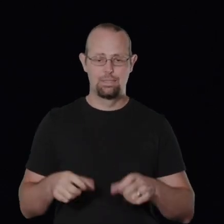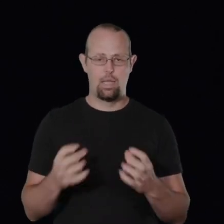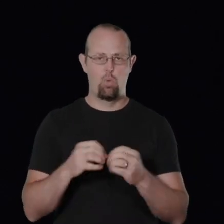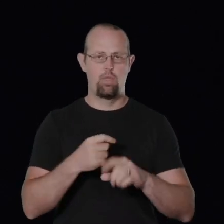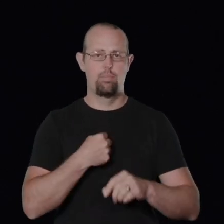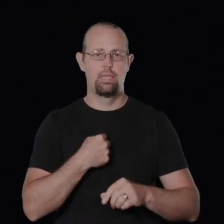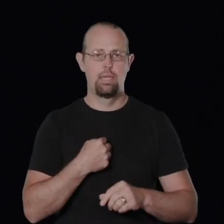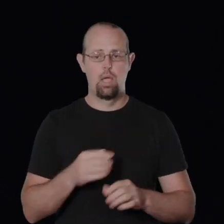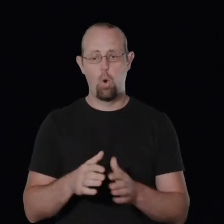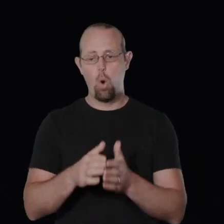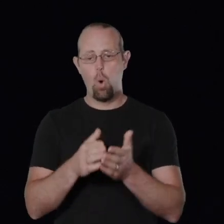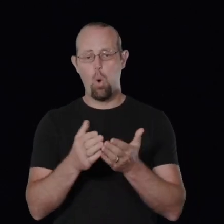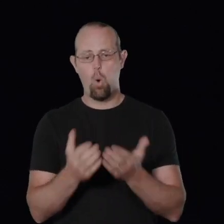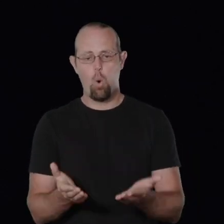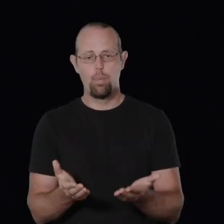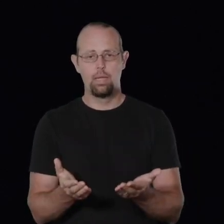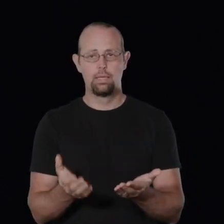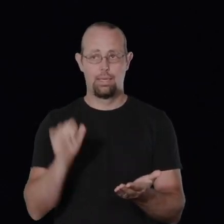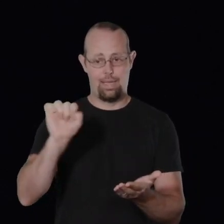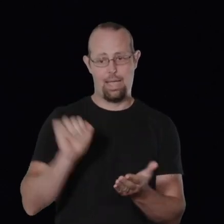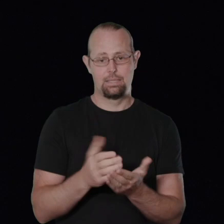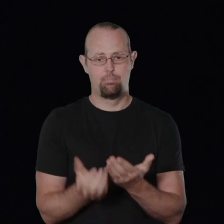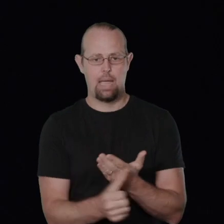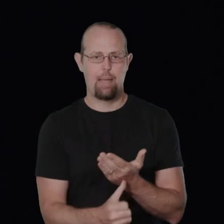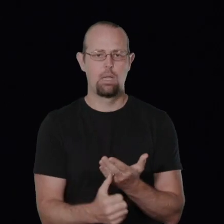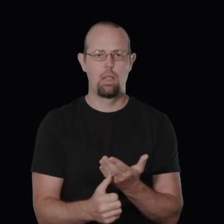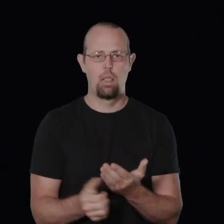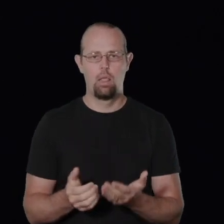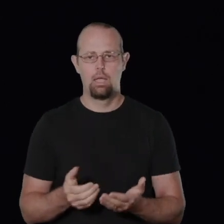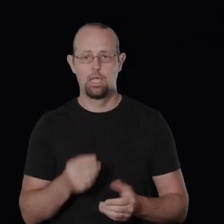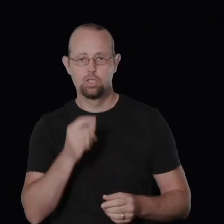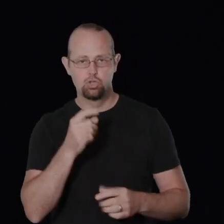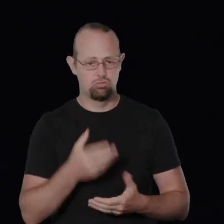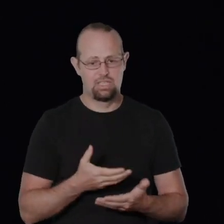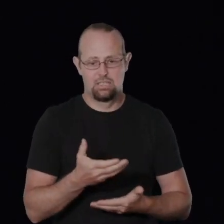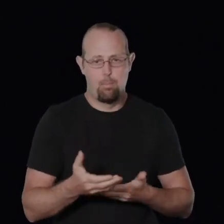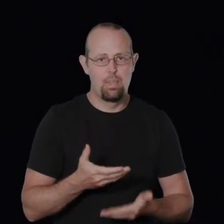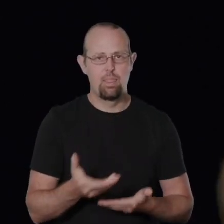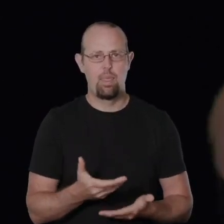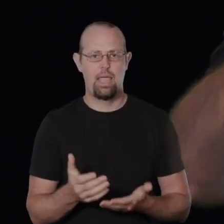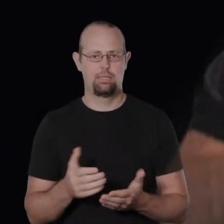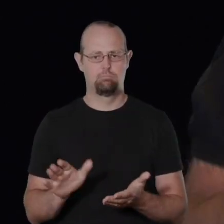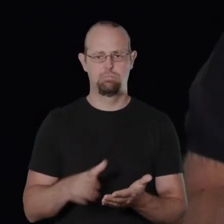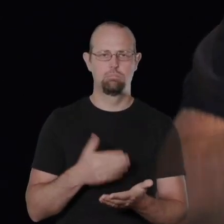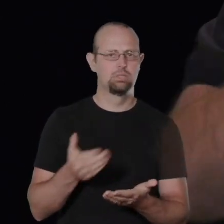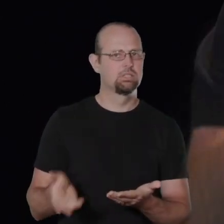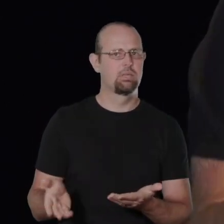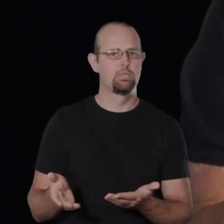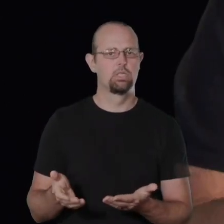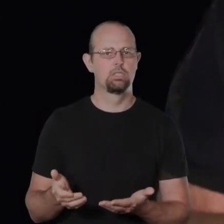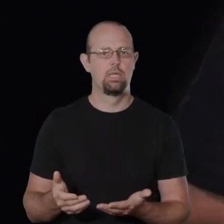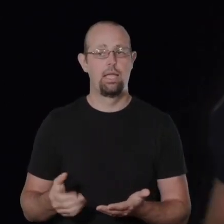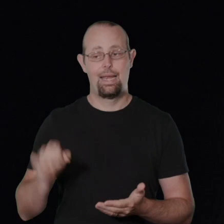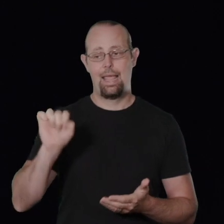Bible, and share scriptures with me, walk me through them, and talk me through them. And his Bible became